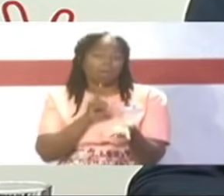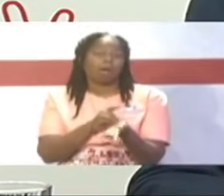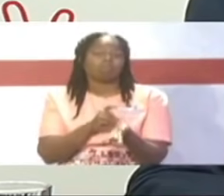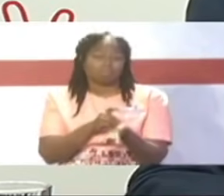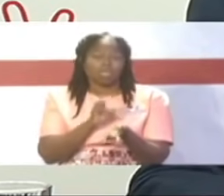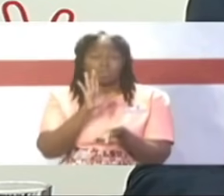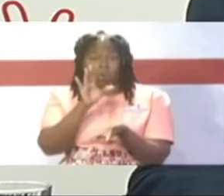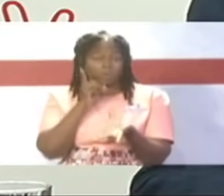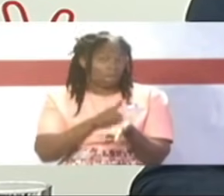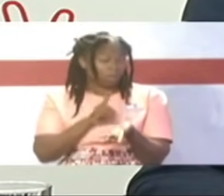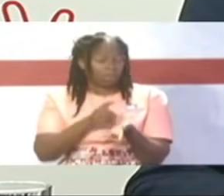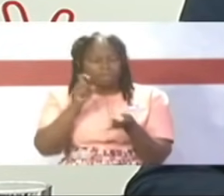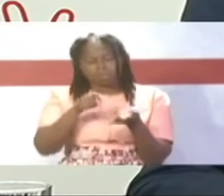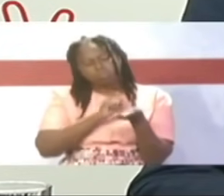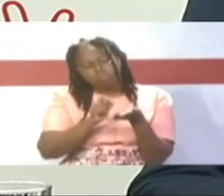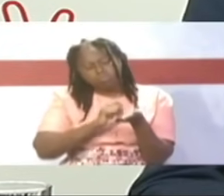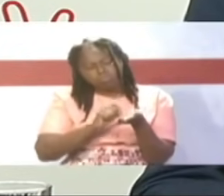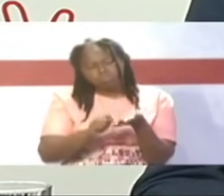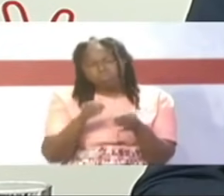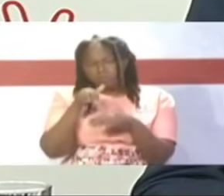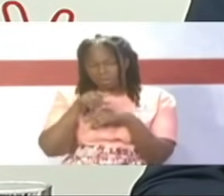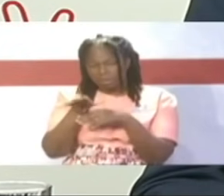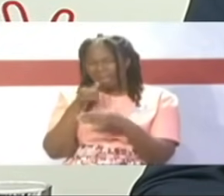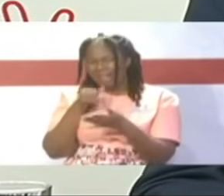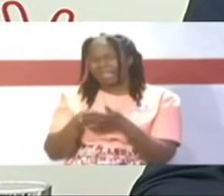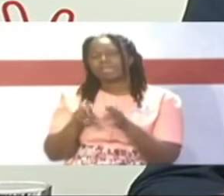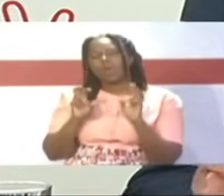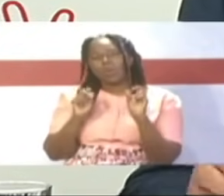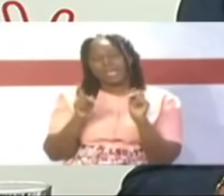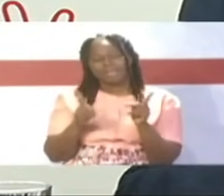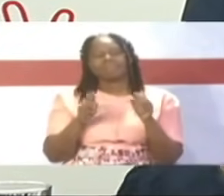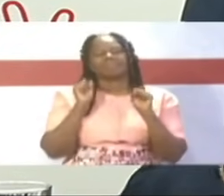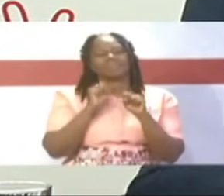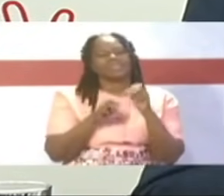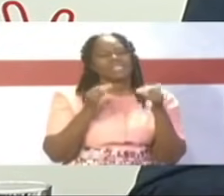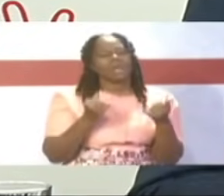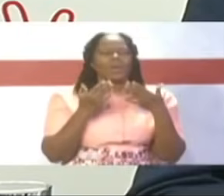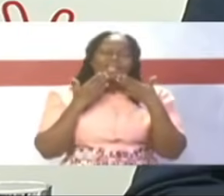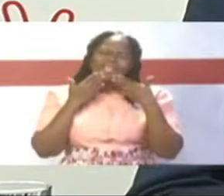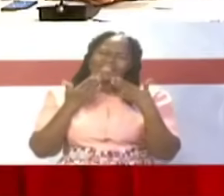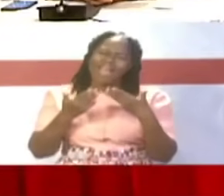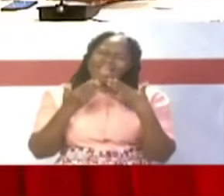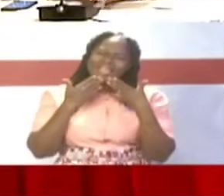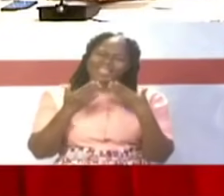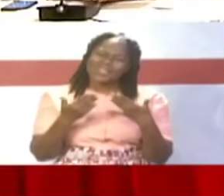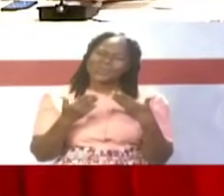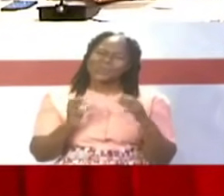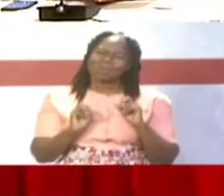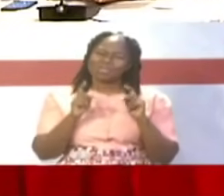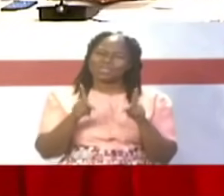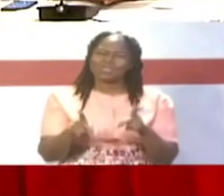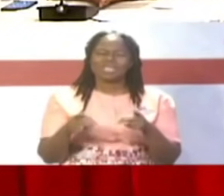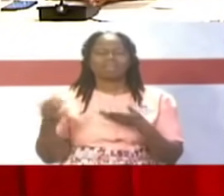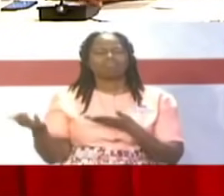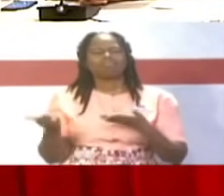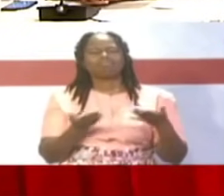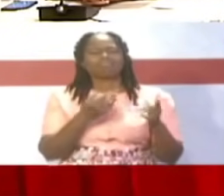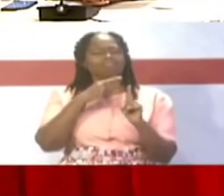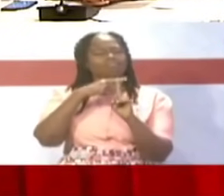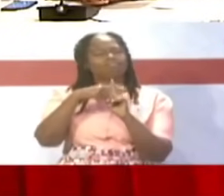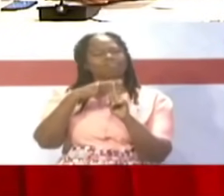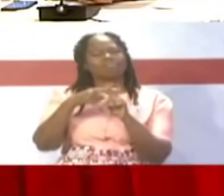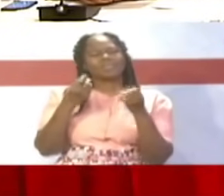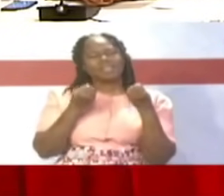physician. So, Candice, I want to thank you for the opportunity to bring this positive development to the population, and back over